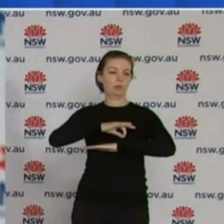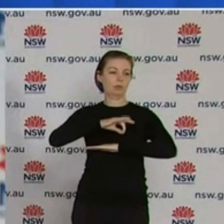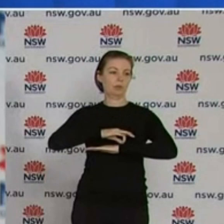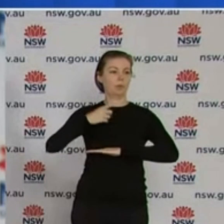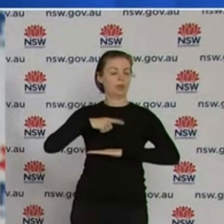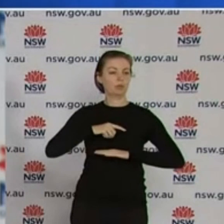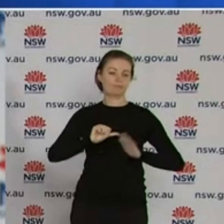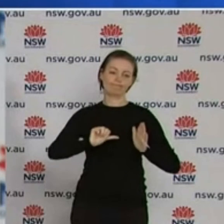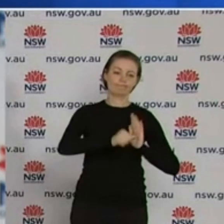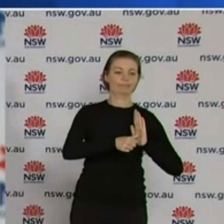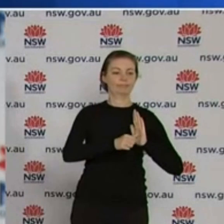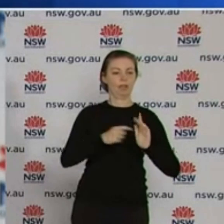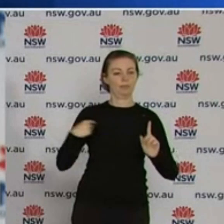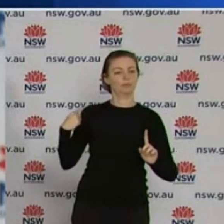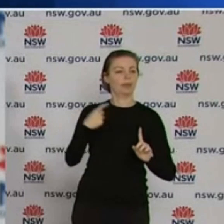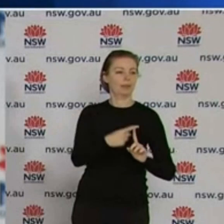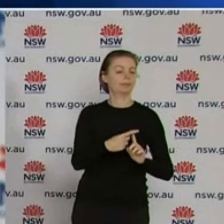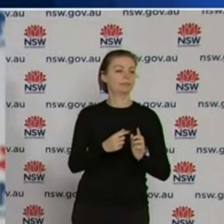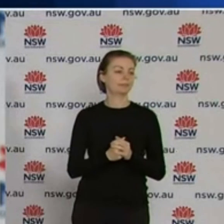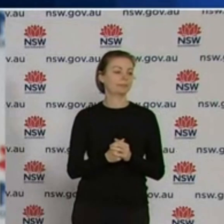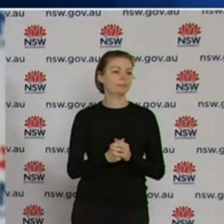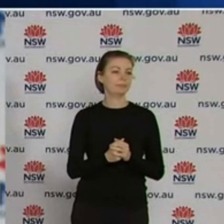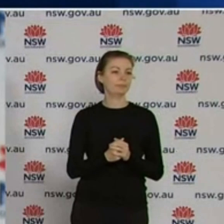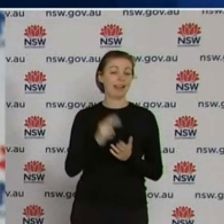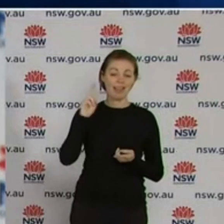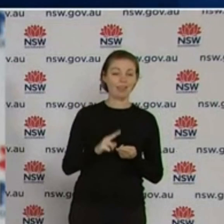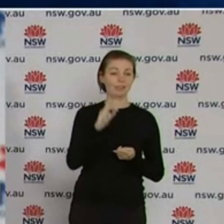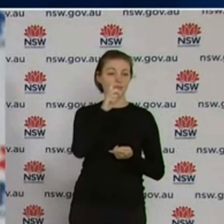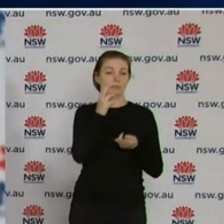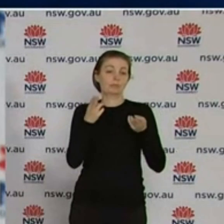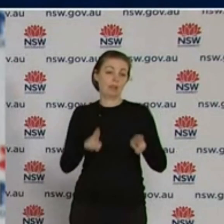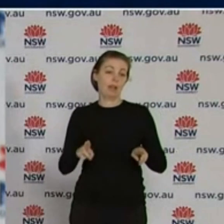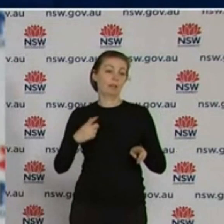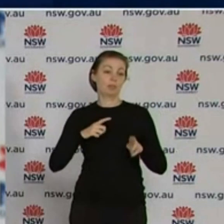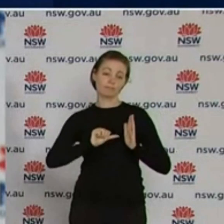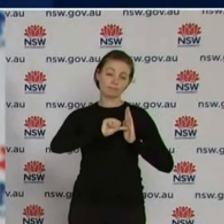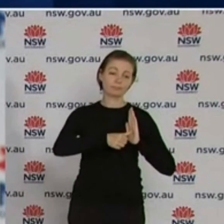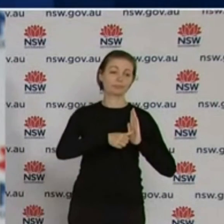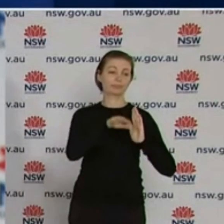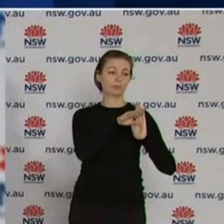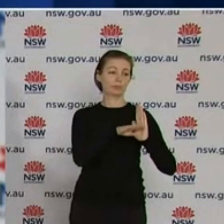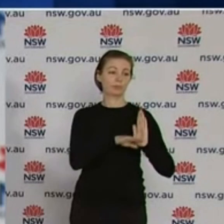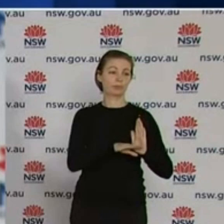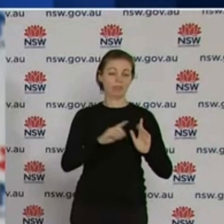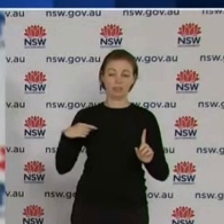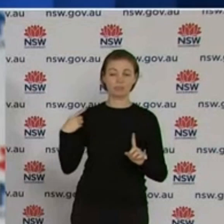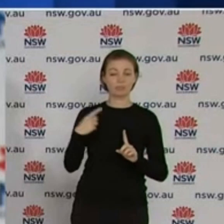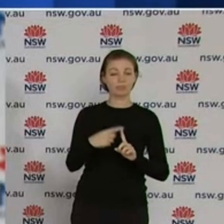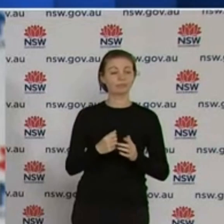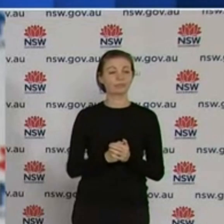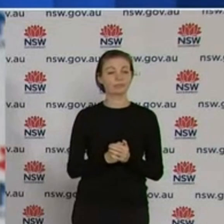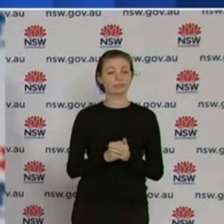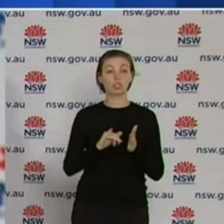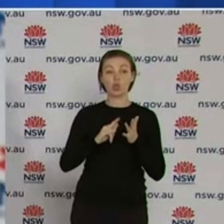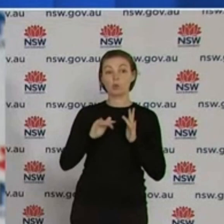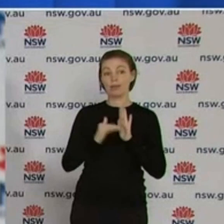thousands of deaths. And that's what our intention was until we got those high rates of vaccination. Now, moving forward, that remains our